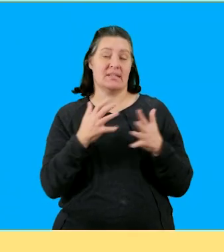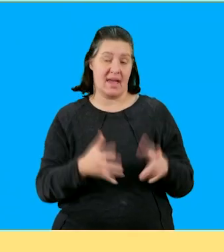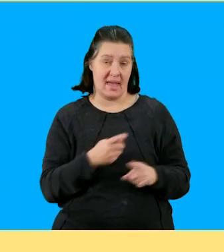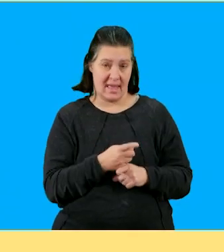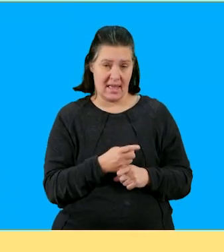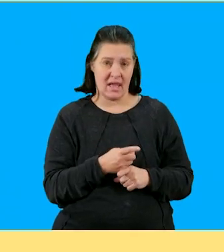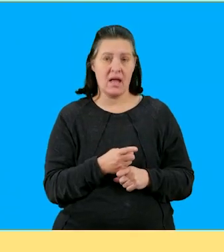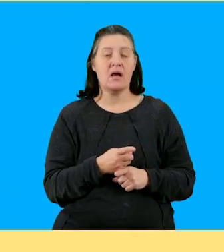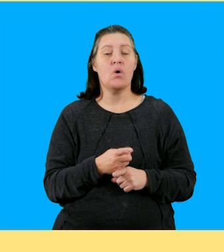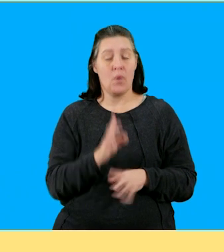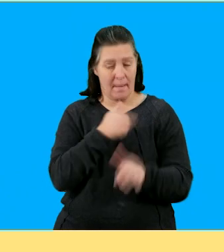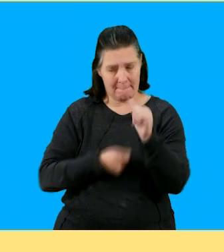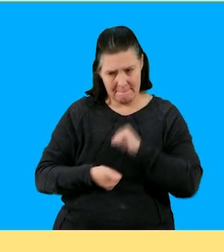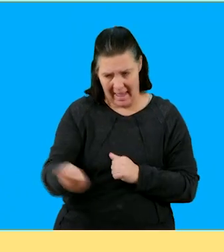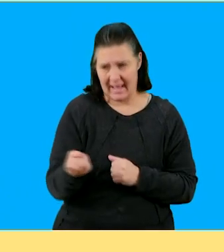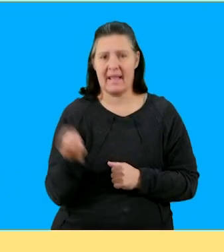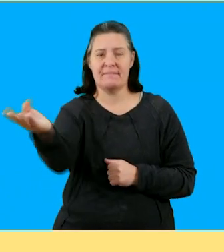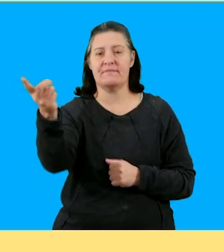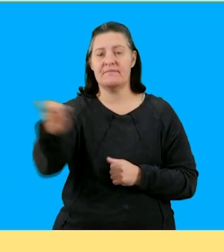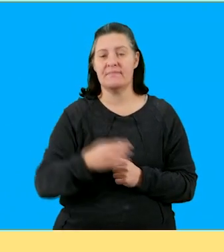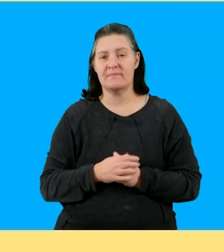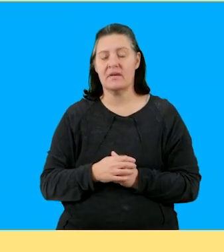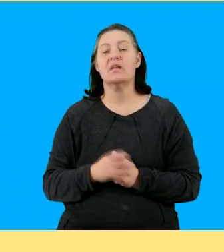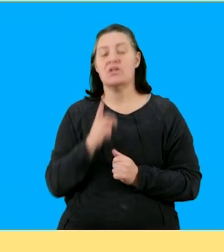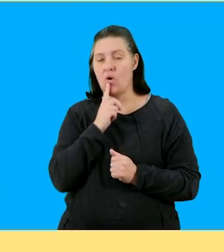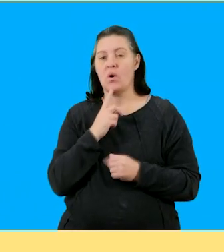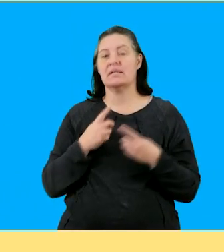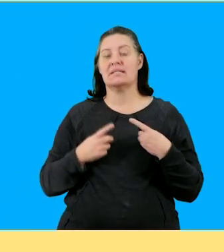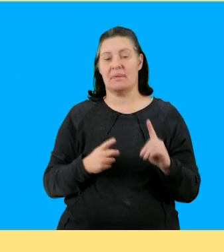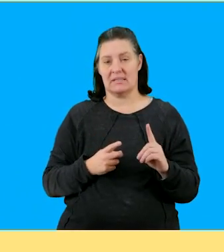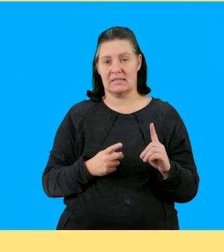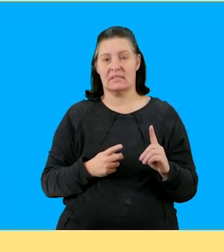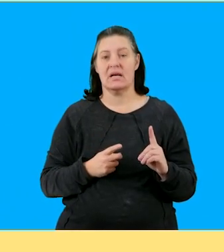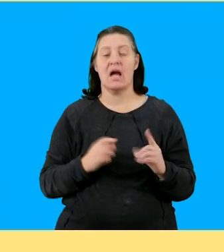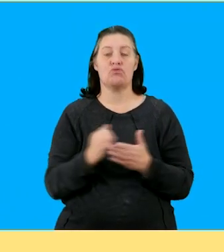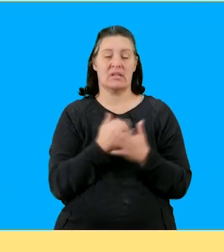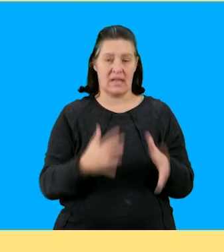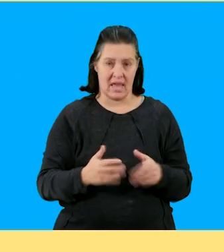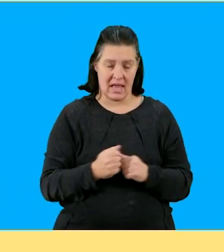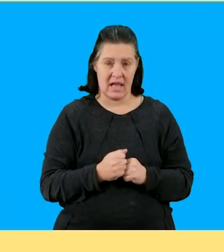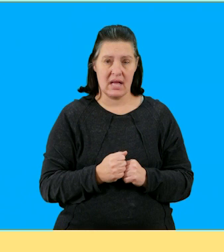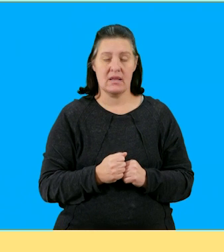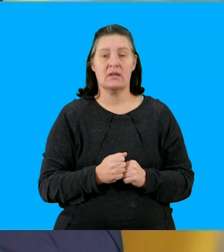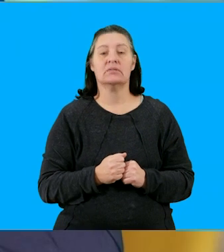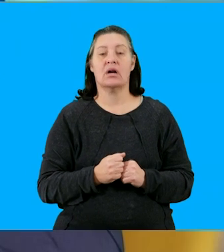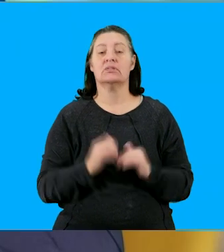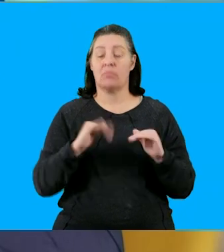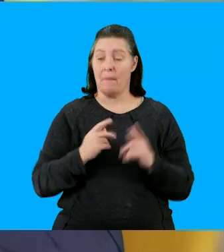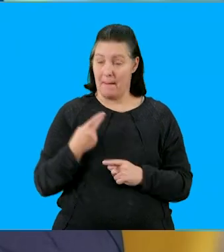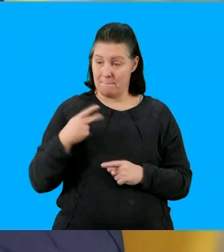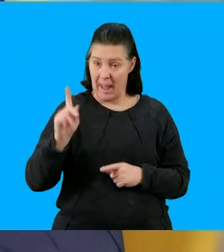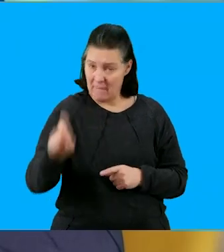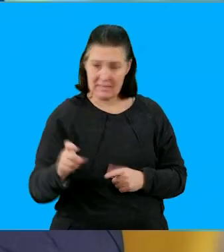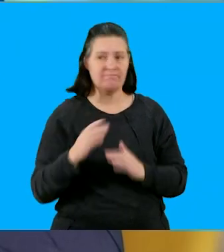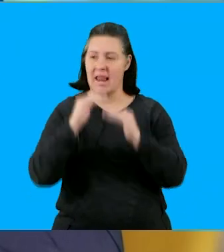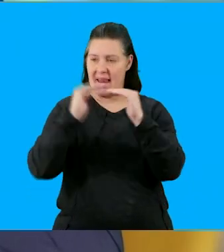we have returned goods to. So I'll come and debit B. Dube, the creditor. I'm decreasing, therefore, what I owe them.